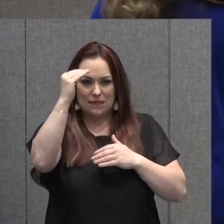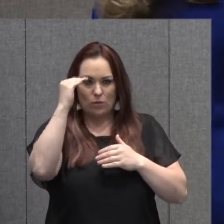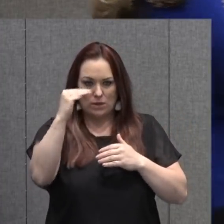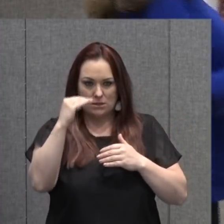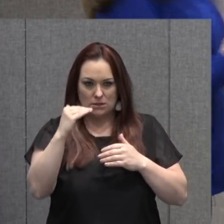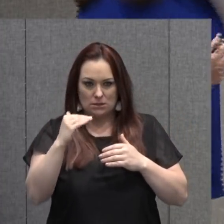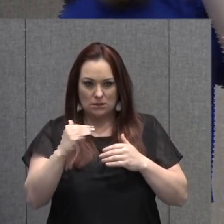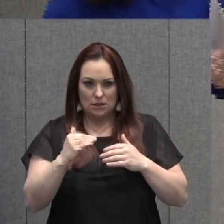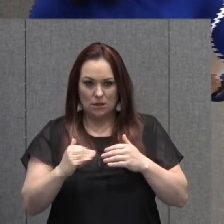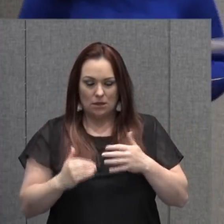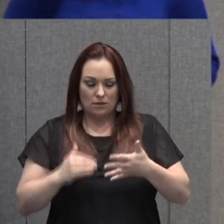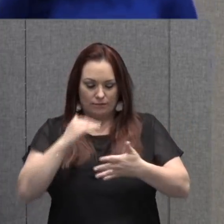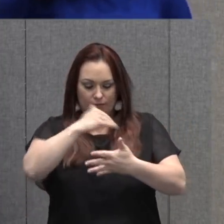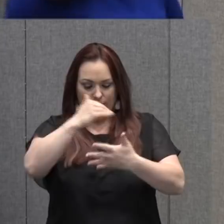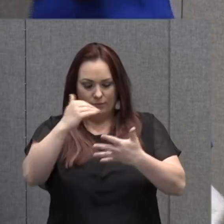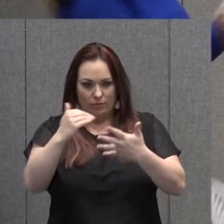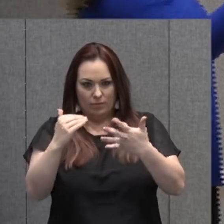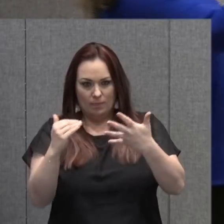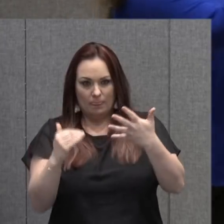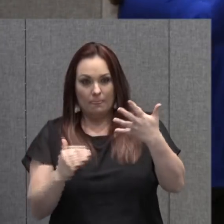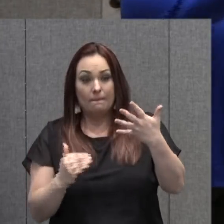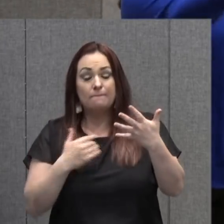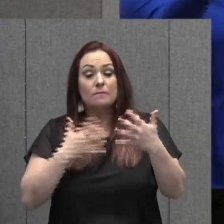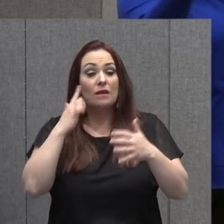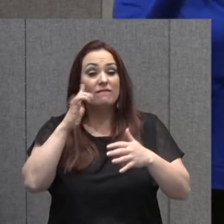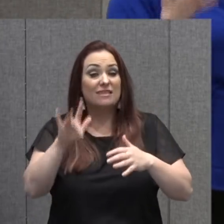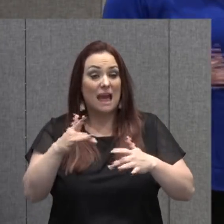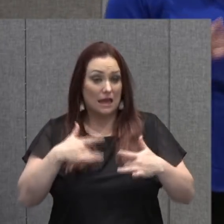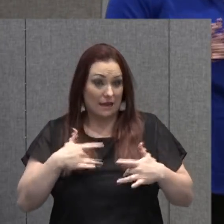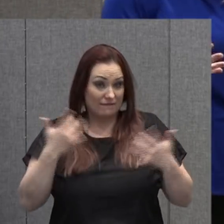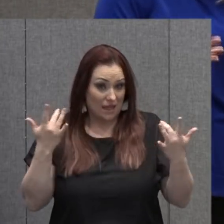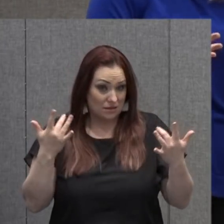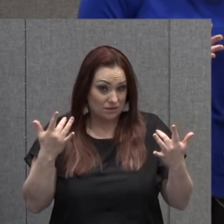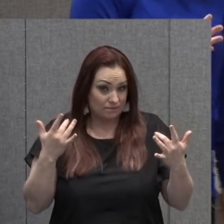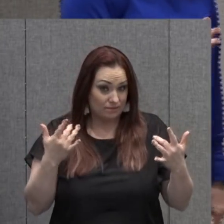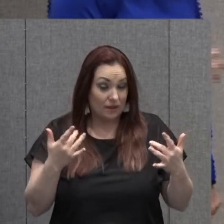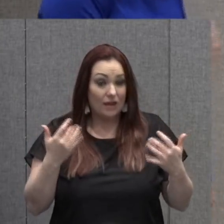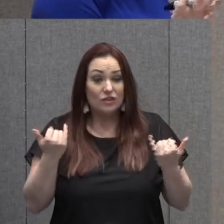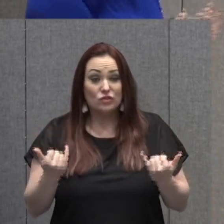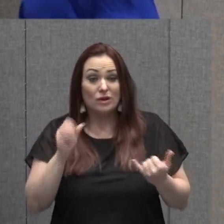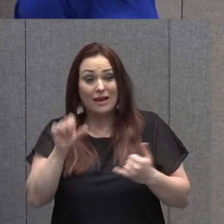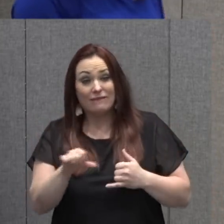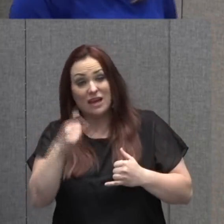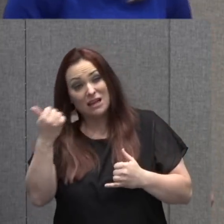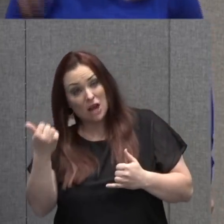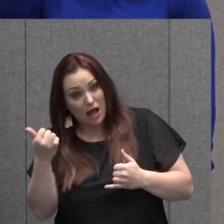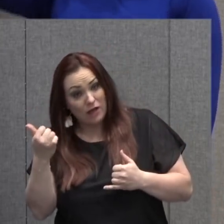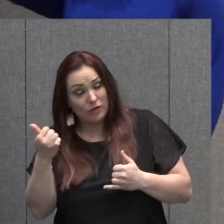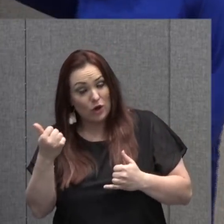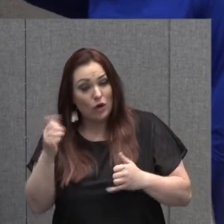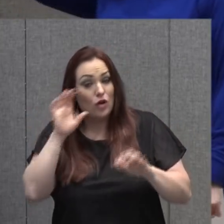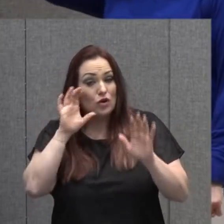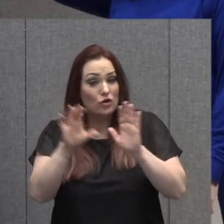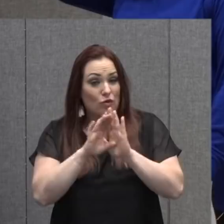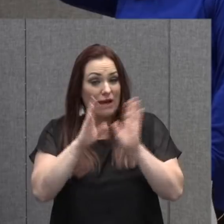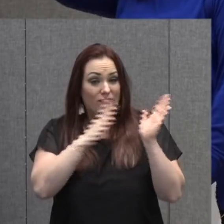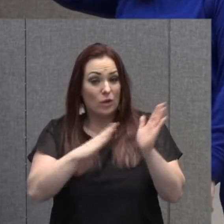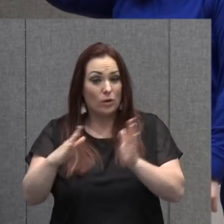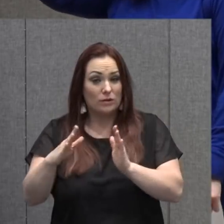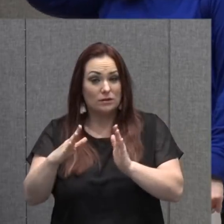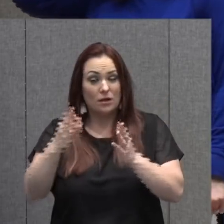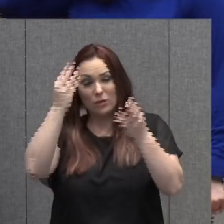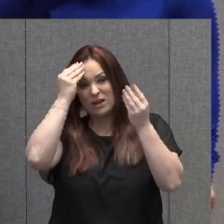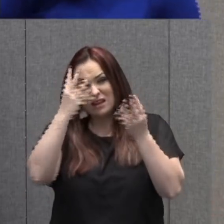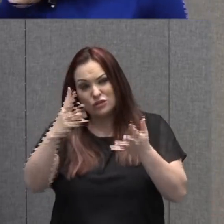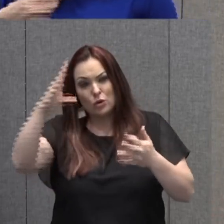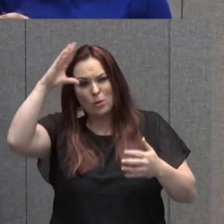So sequence of events, this is where I'm going to come to this other graphic organizer that I kind of have. And boys and girls, a